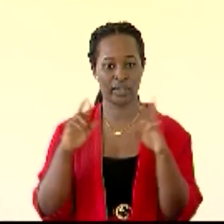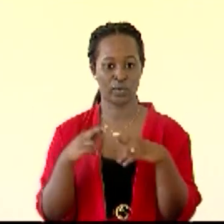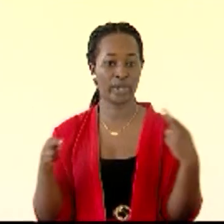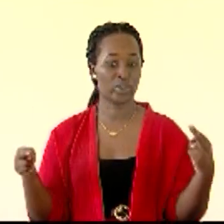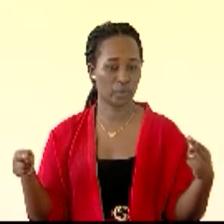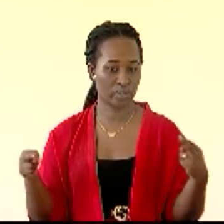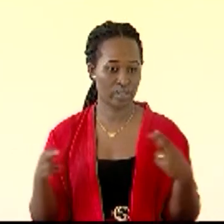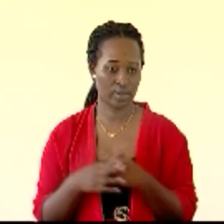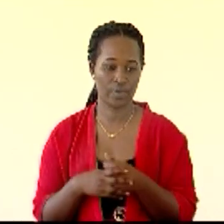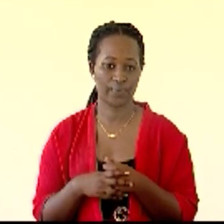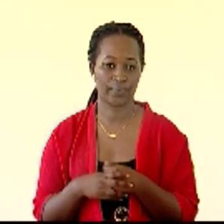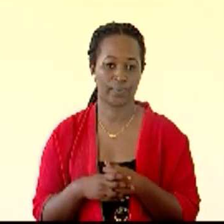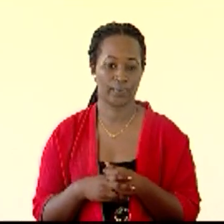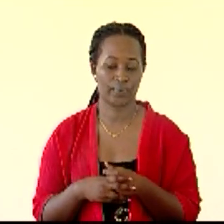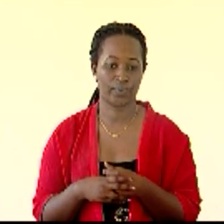reactions.